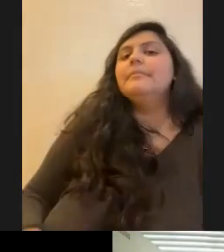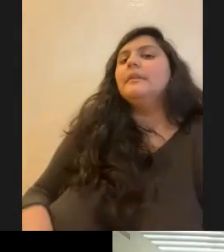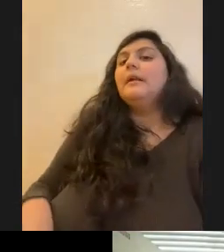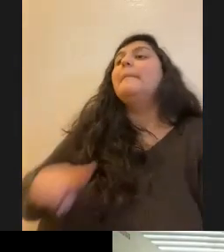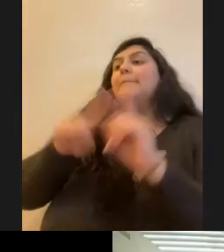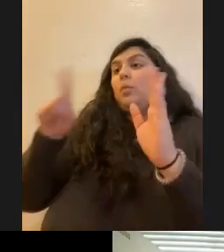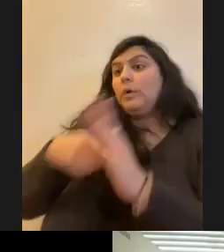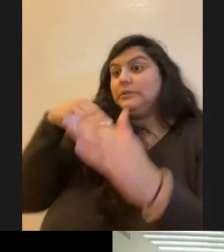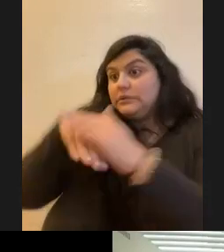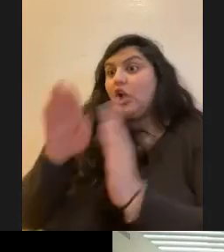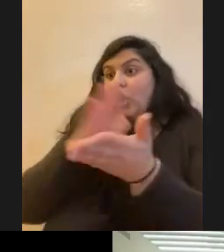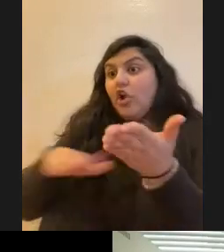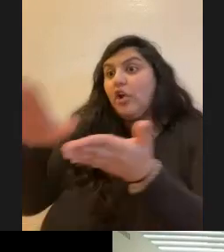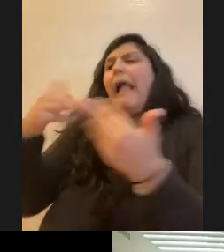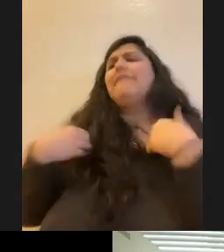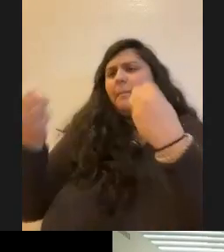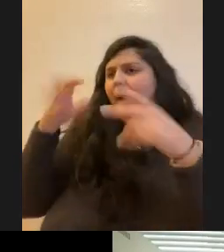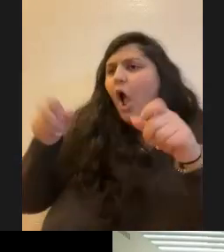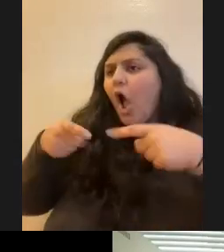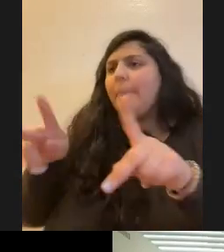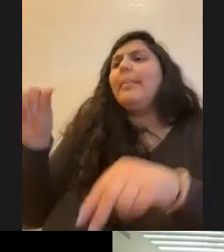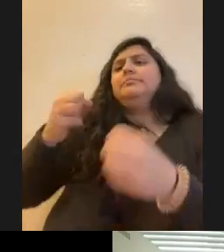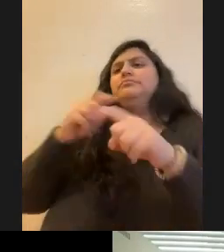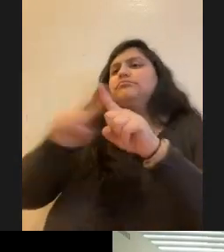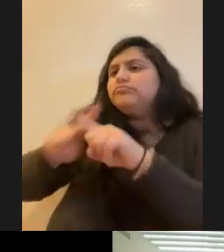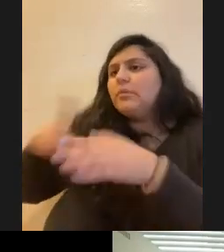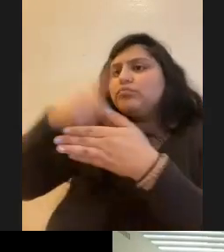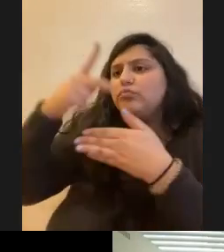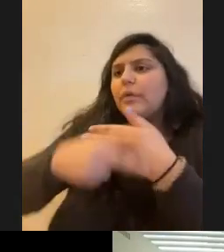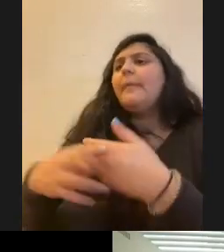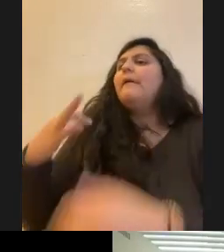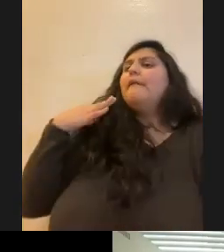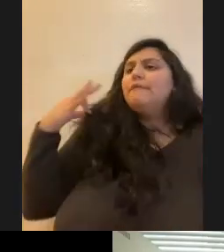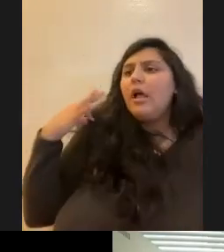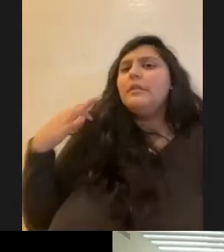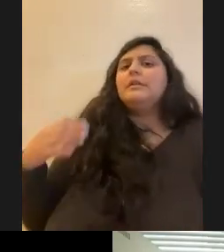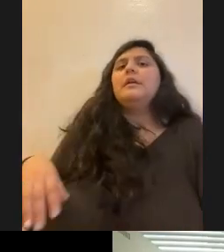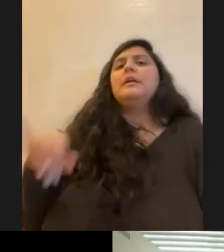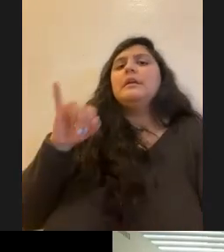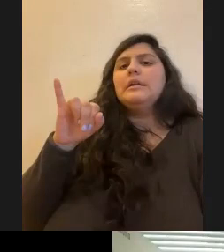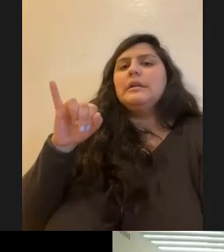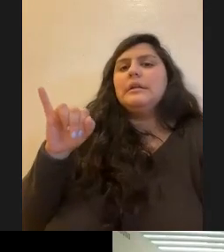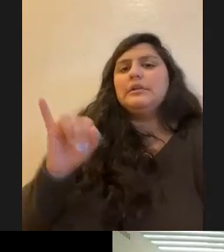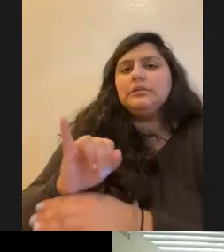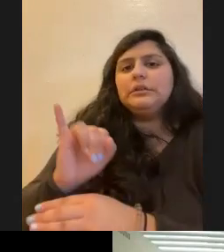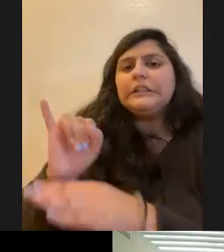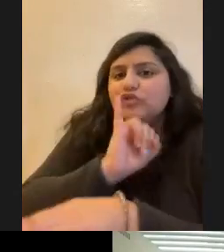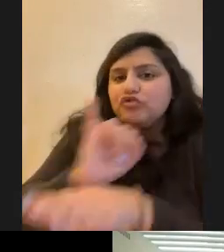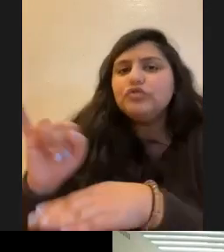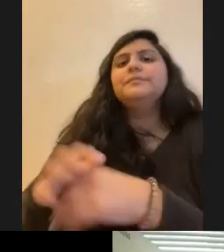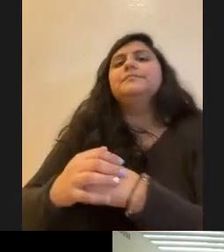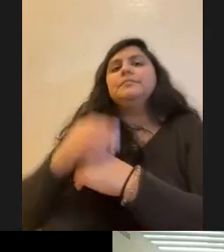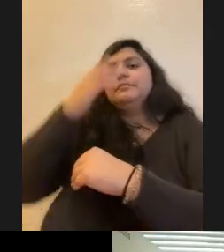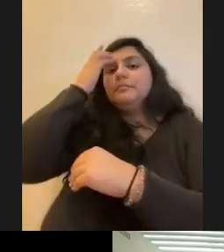in college, you can do a lot of opportunities. There's lots of programs you can volunteer, intern at. I think